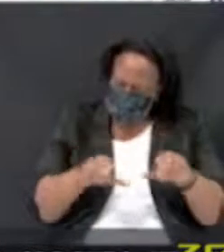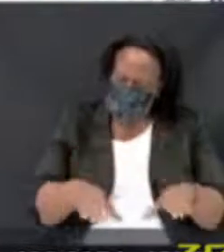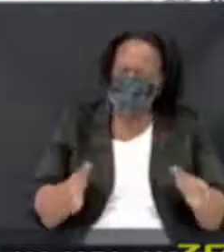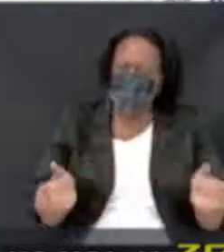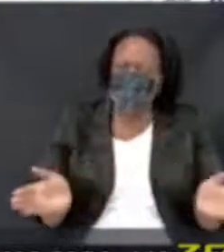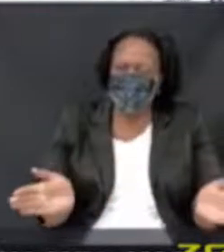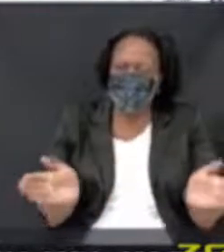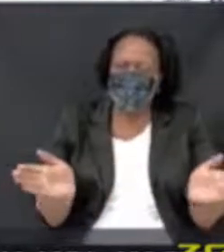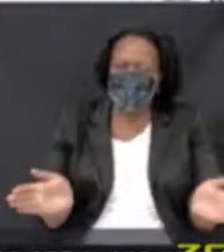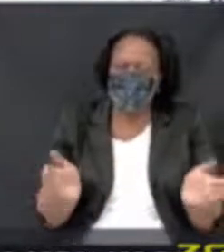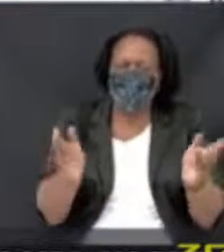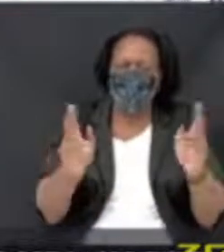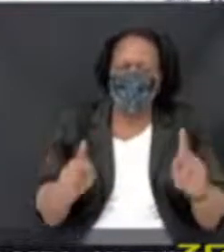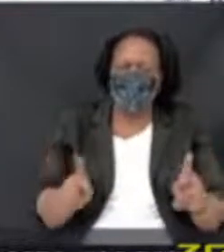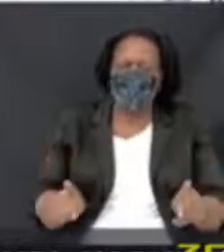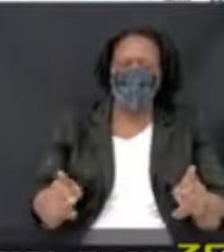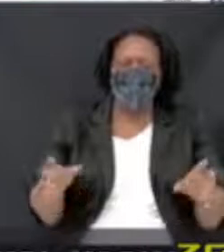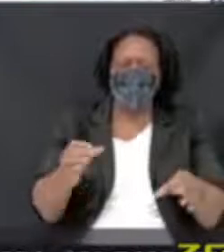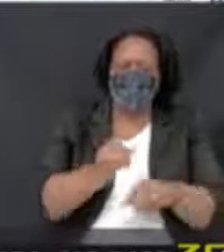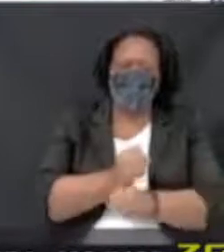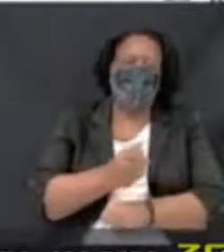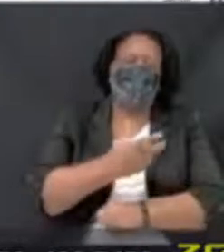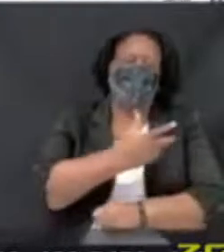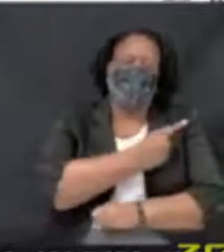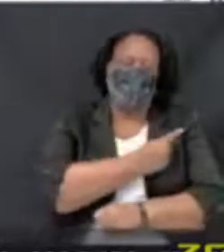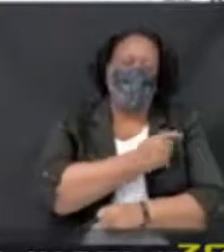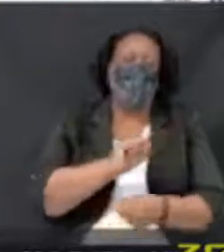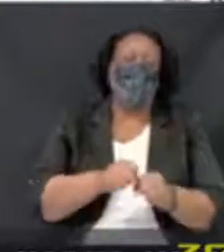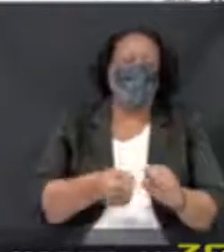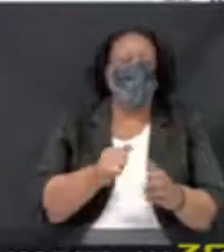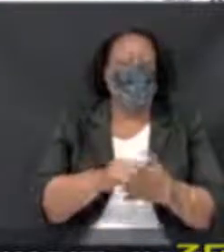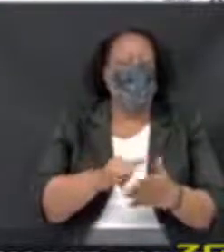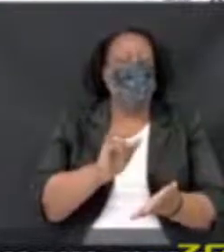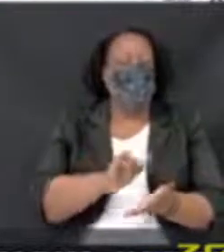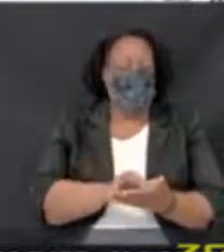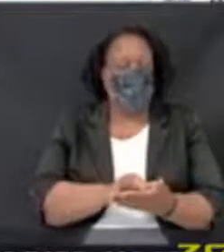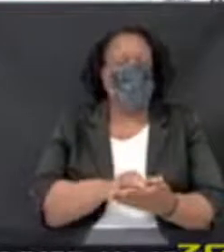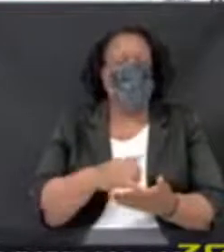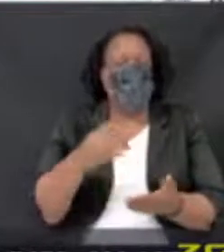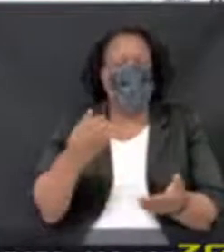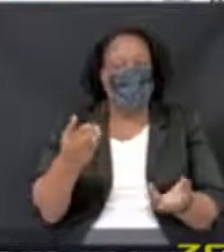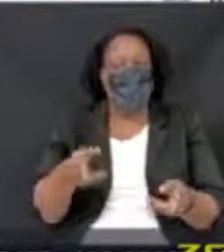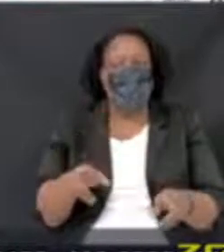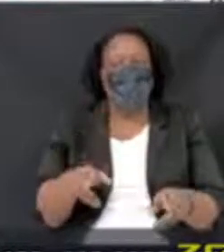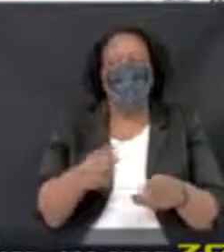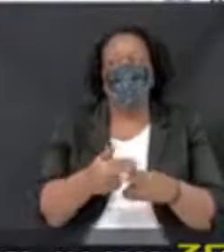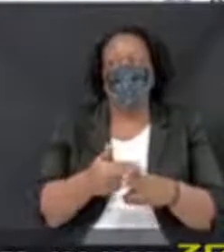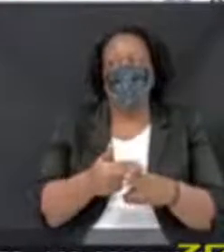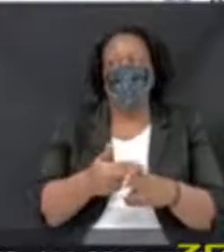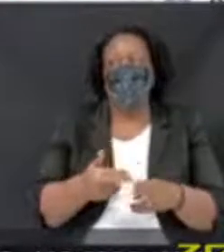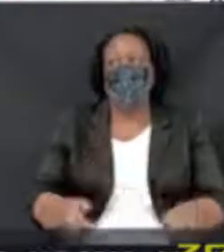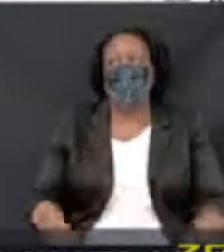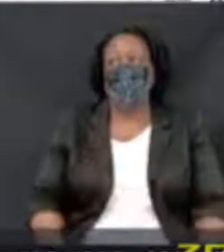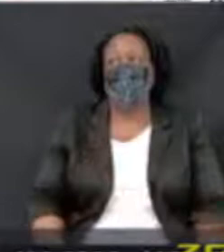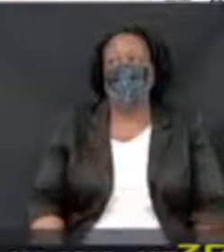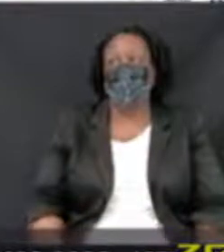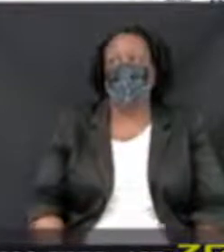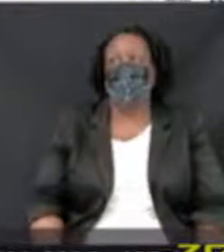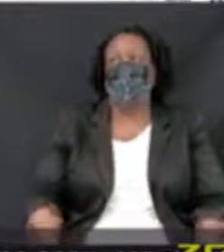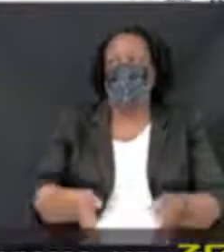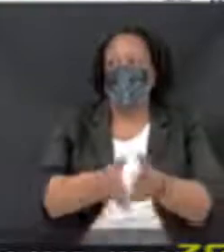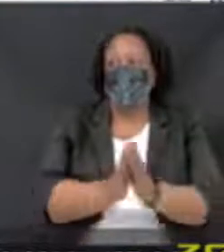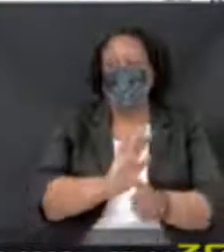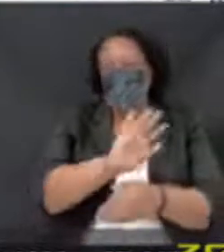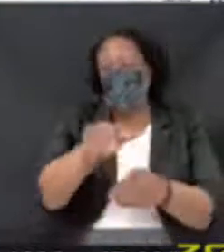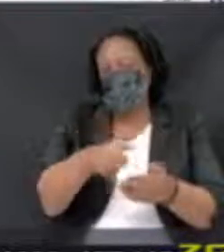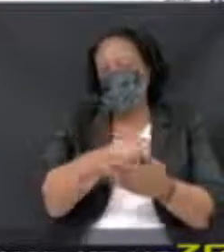all, okay? And so despite the fact that we would reach a population threshold of 80%, we're asking the persons who are